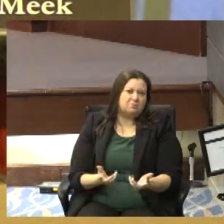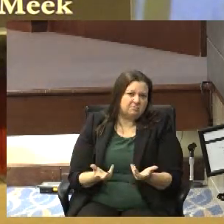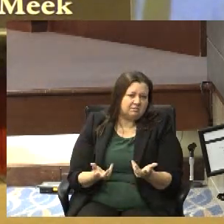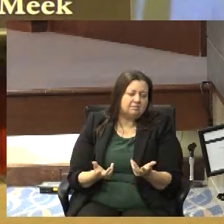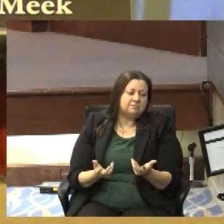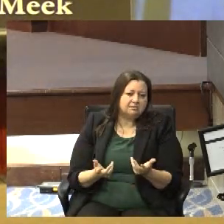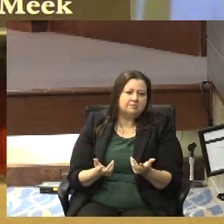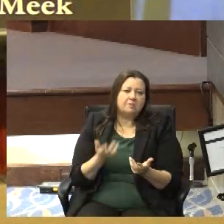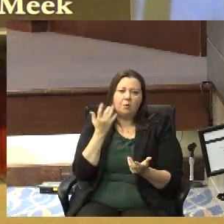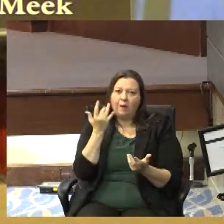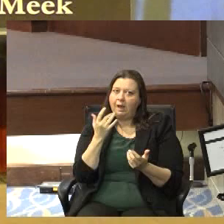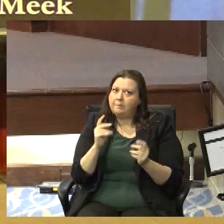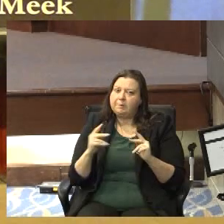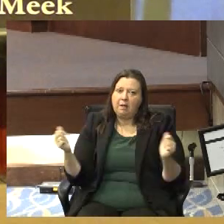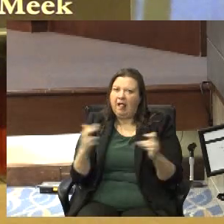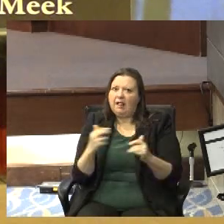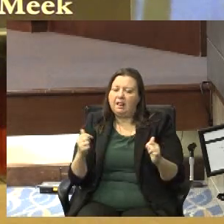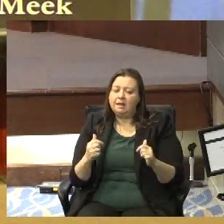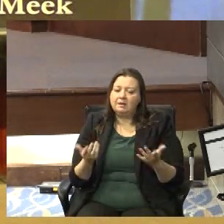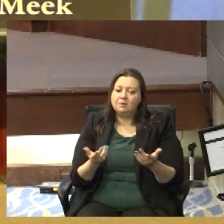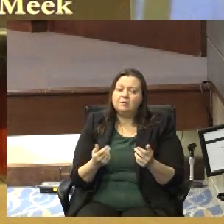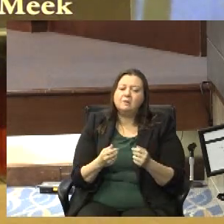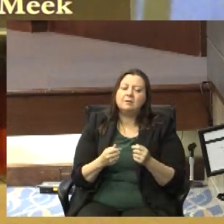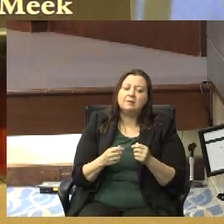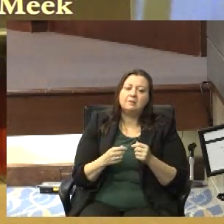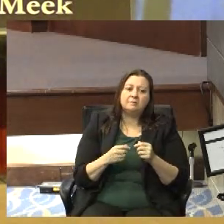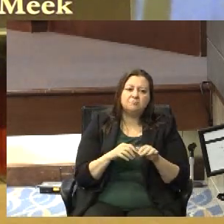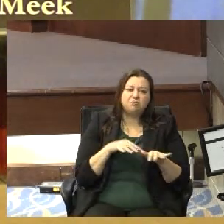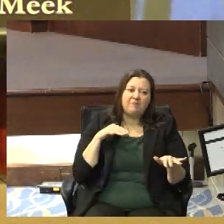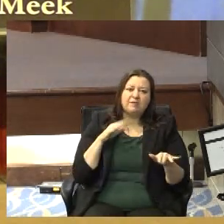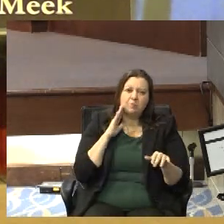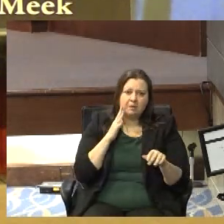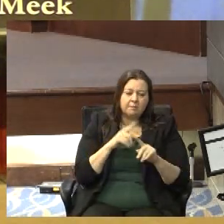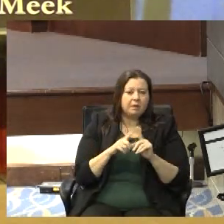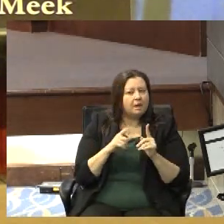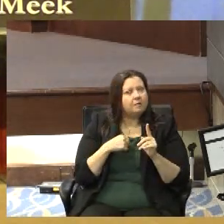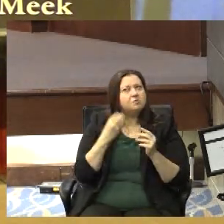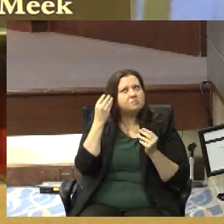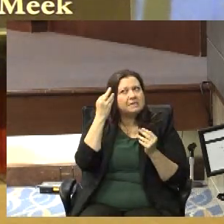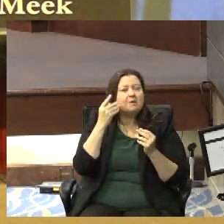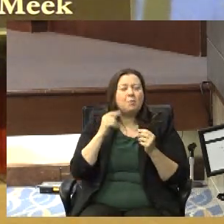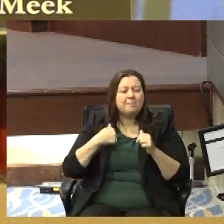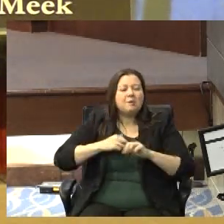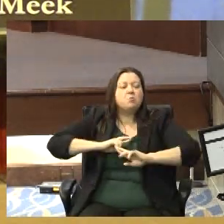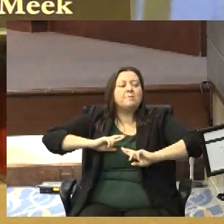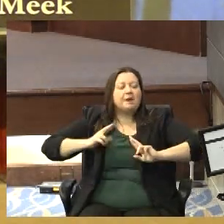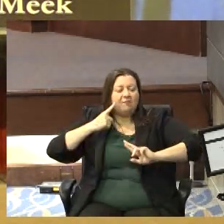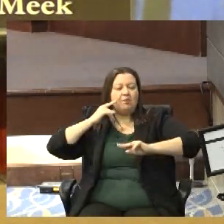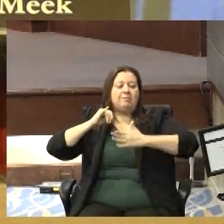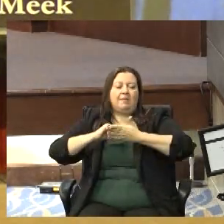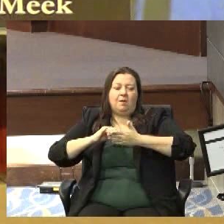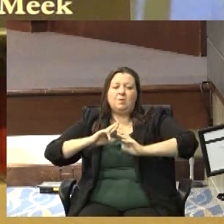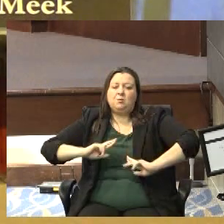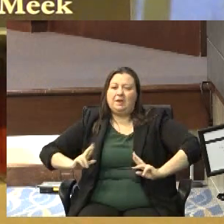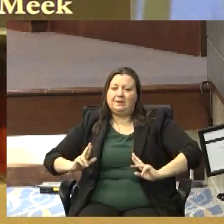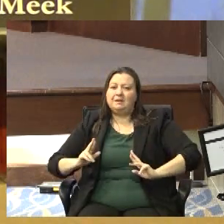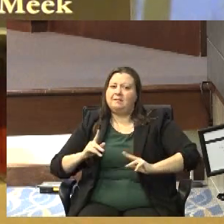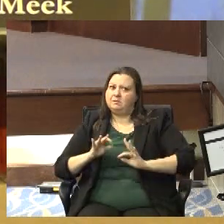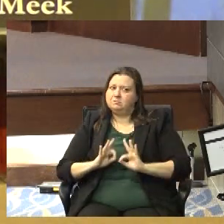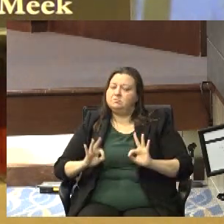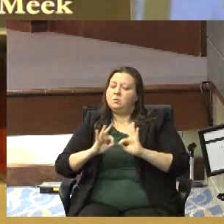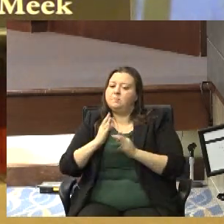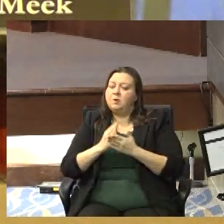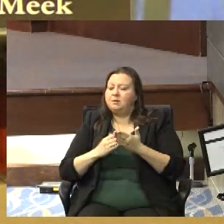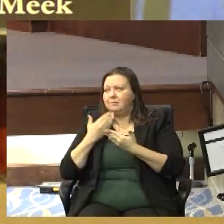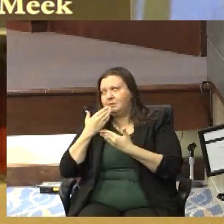be because of the influx of folks. But just knowing that we've been really thoughtful in that regard is obviously of critical importance,